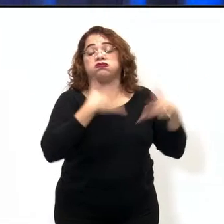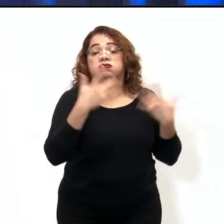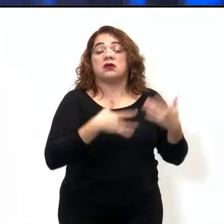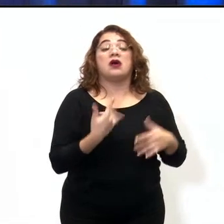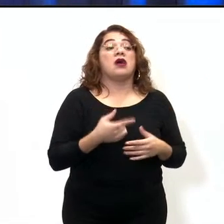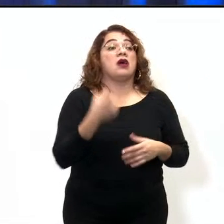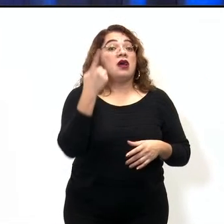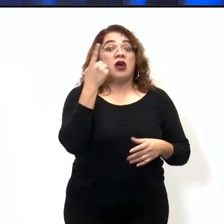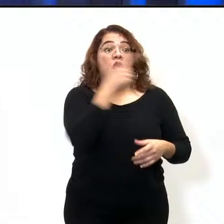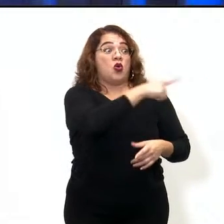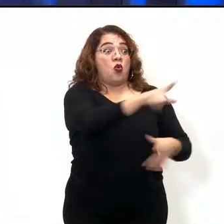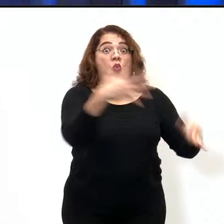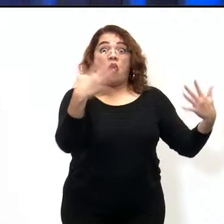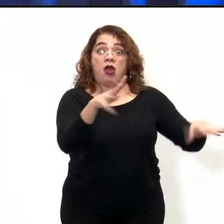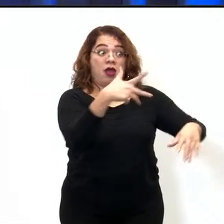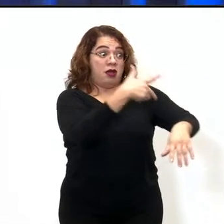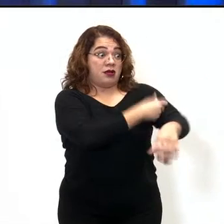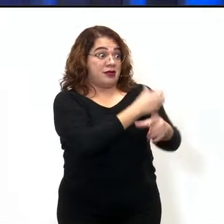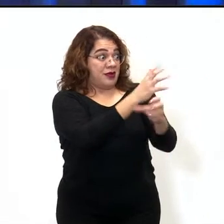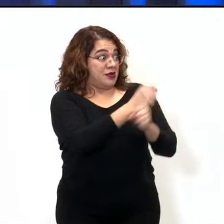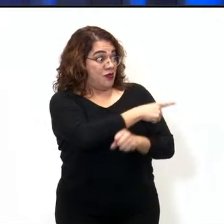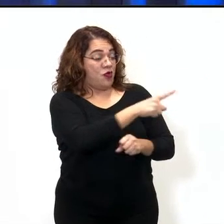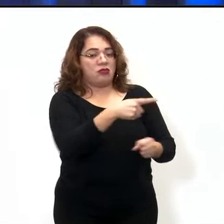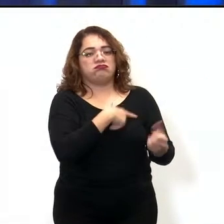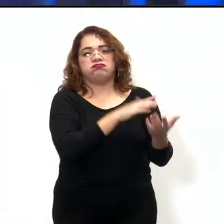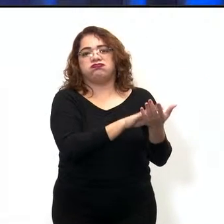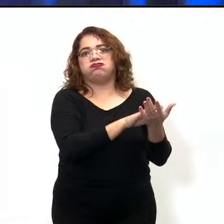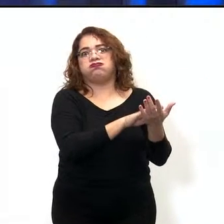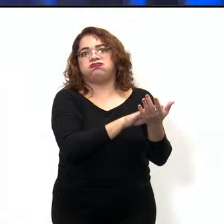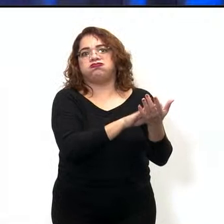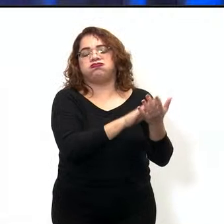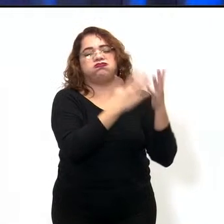I applaud you for taking this measure to protect first